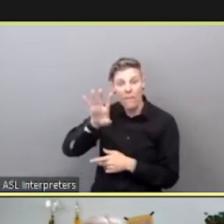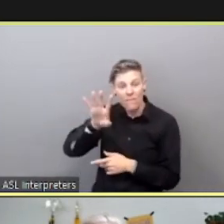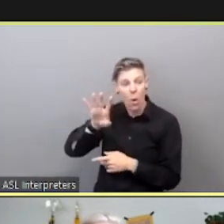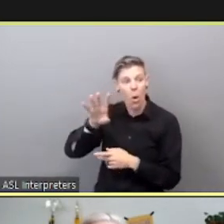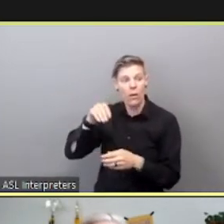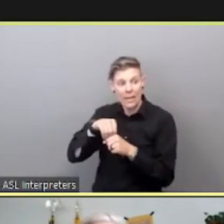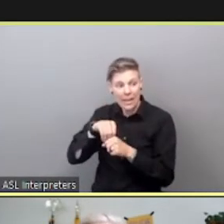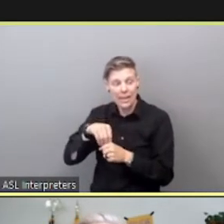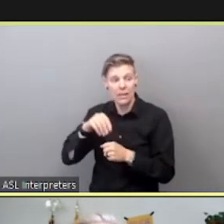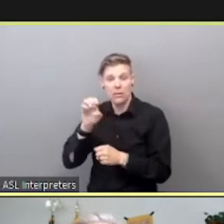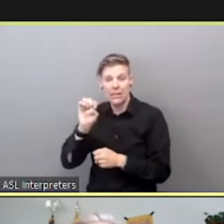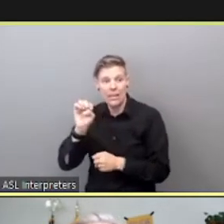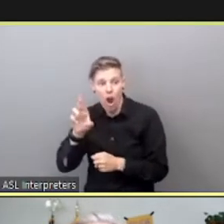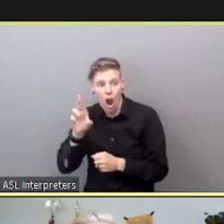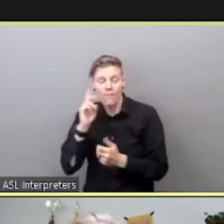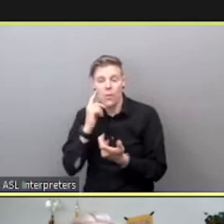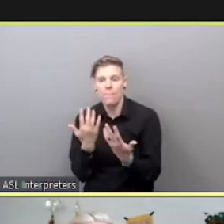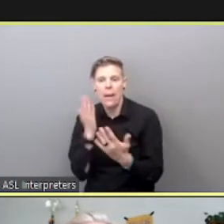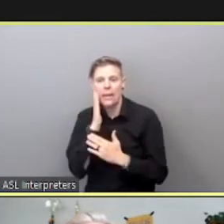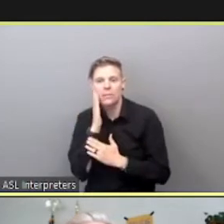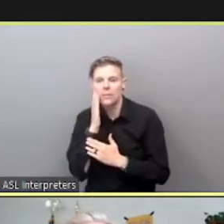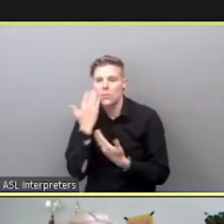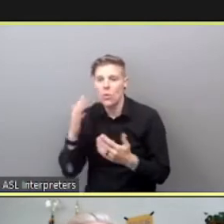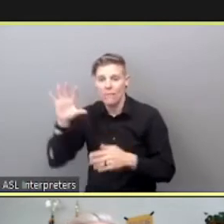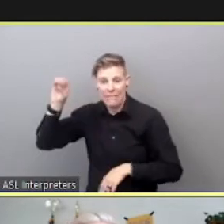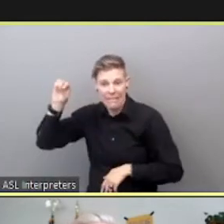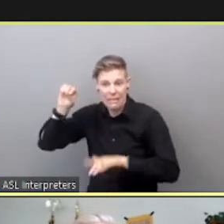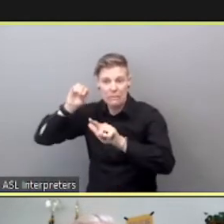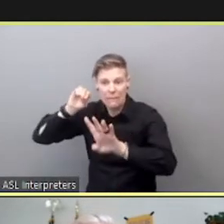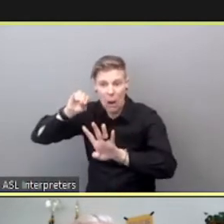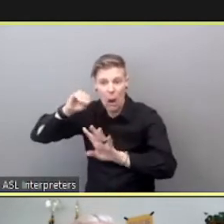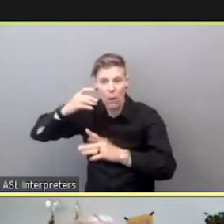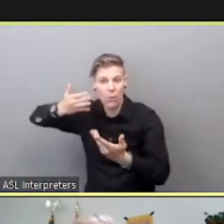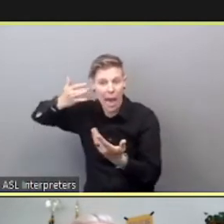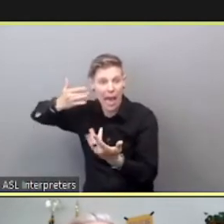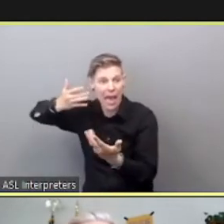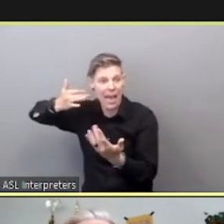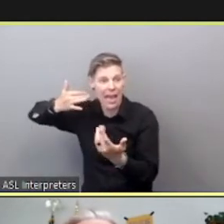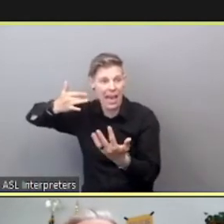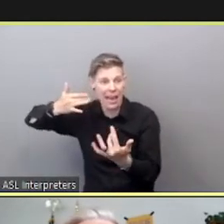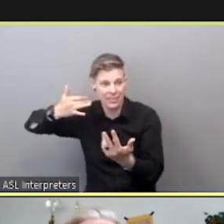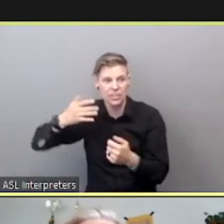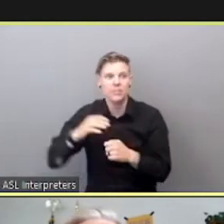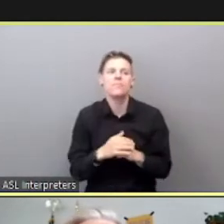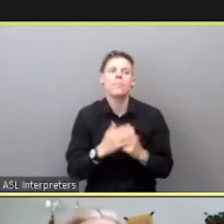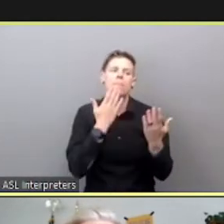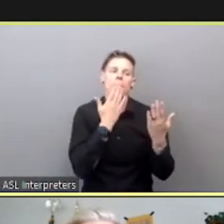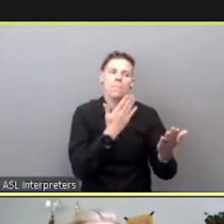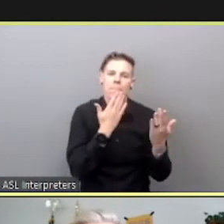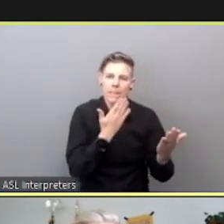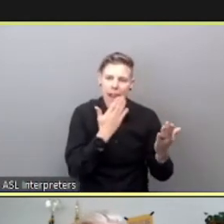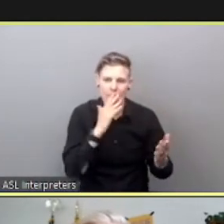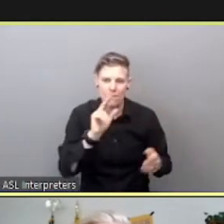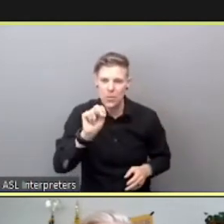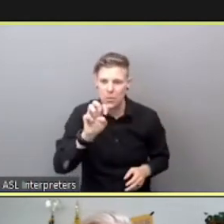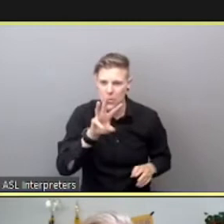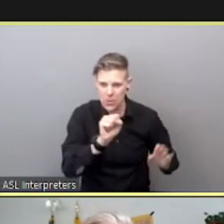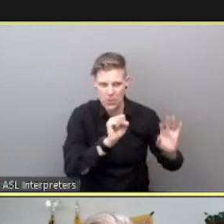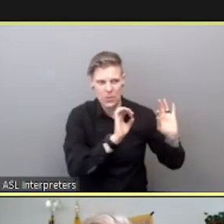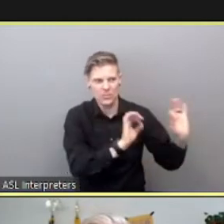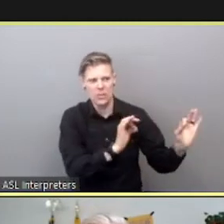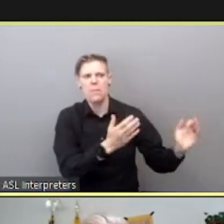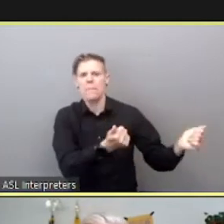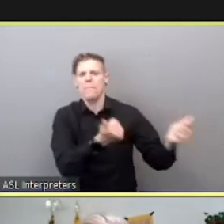Okay, thanks, Brianna. We can go back to the slides. I would echo the comments of the daughter, Elizabeth, here as